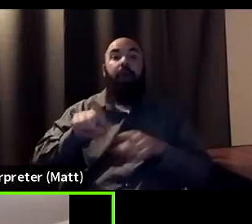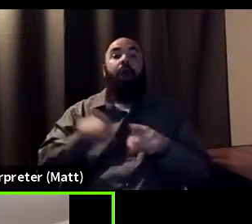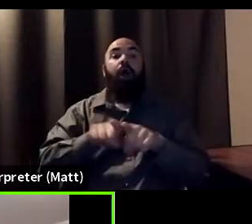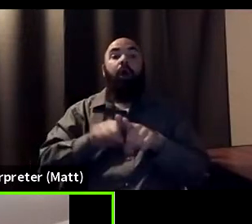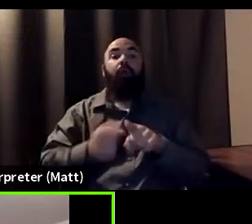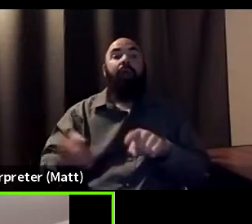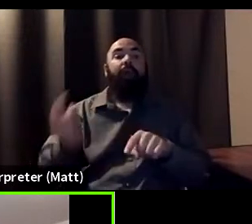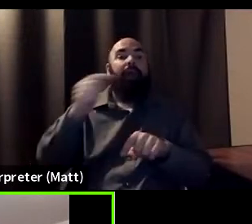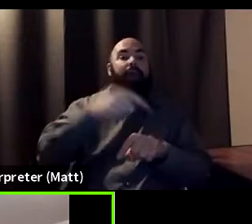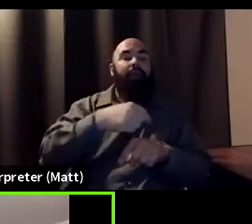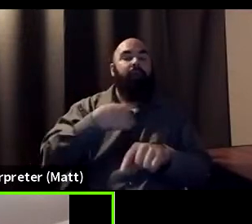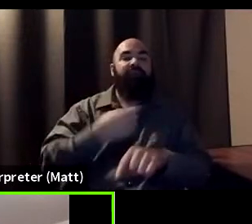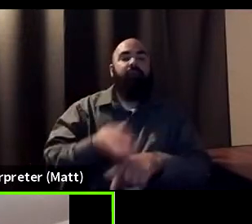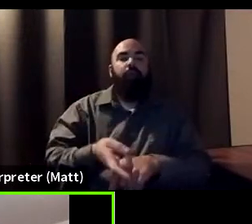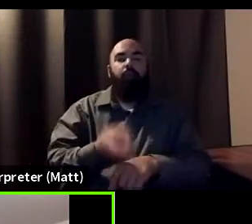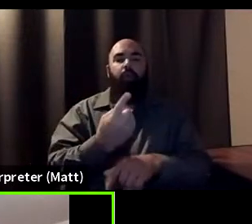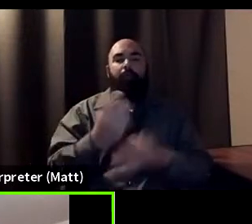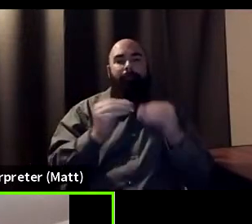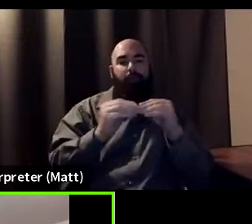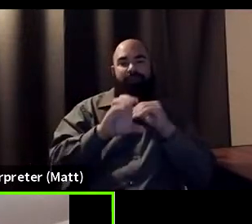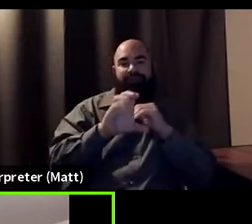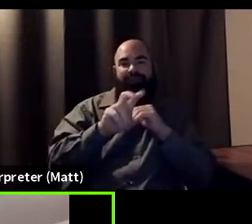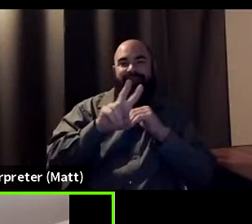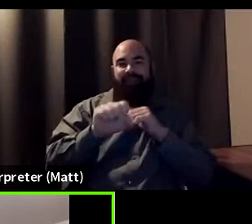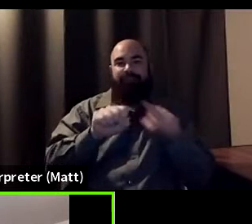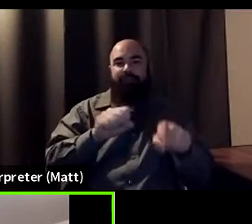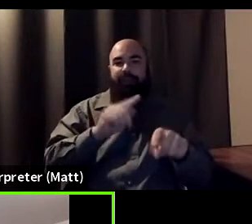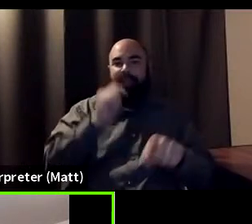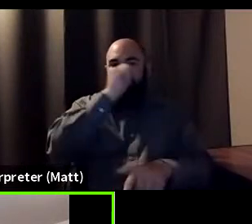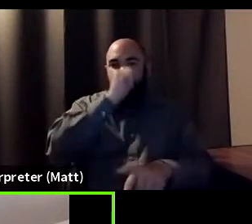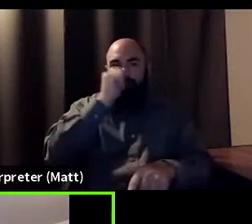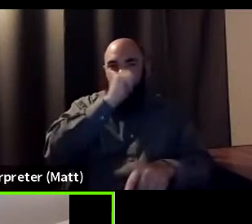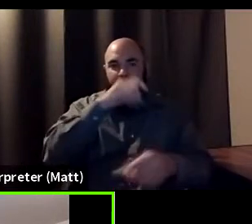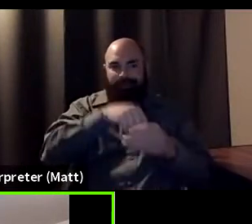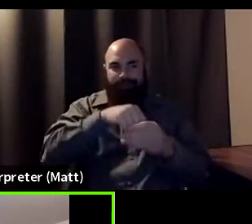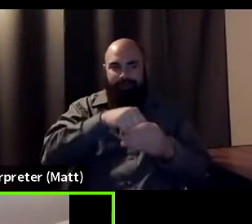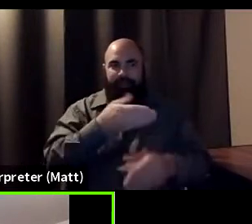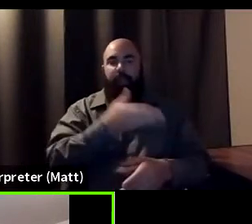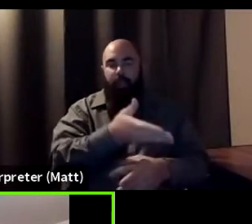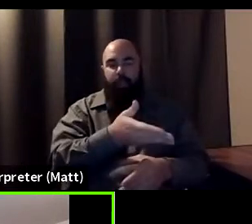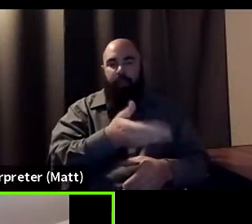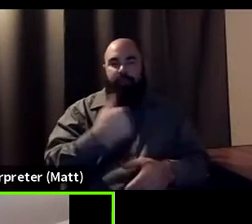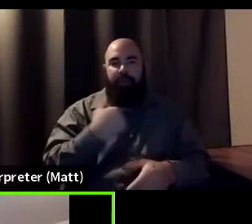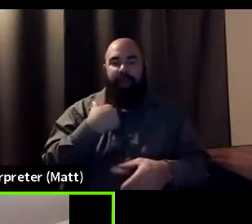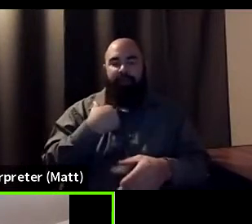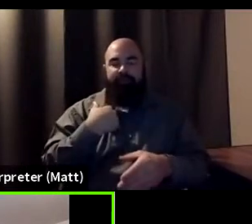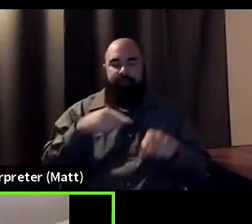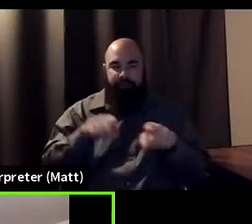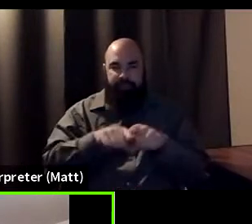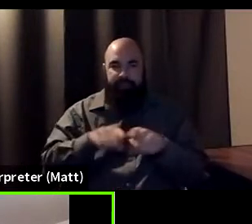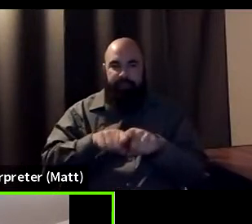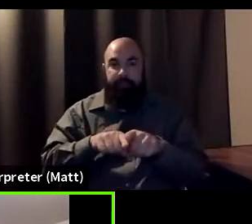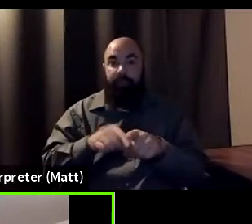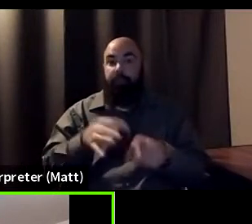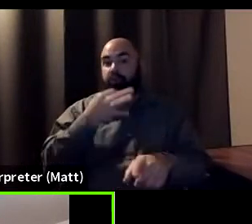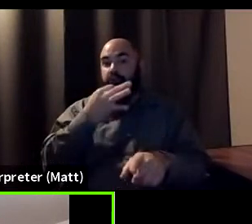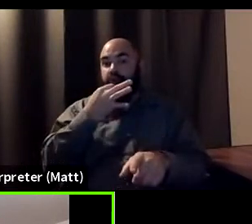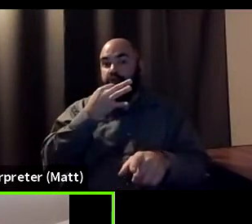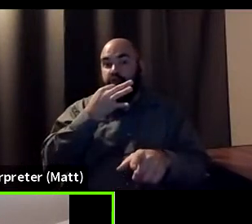the Target store as well. We will also start seeing vaccine at